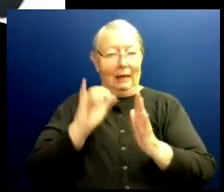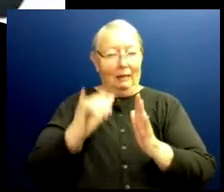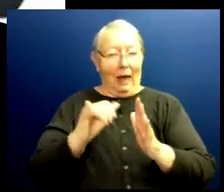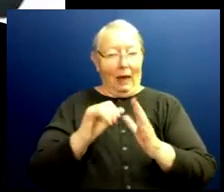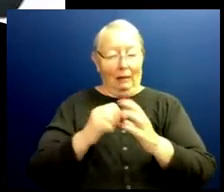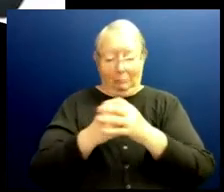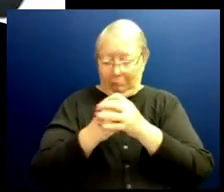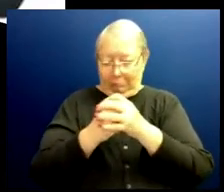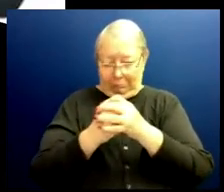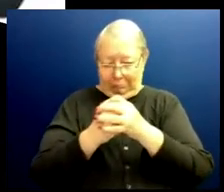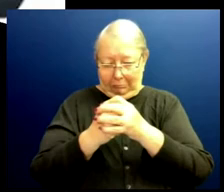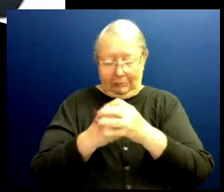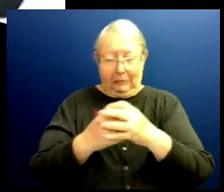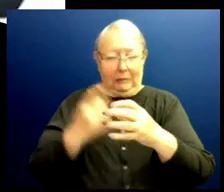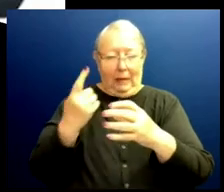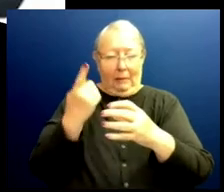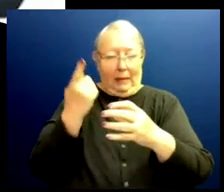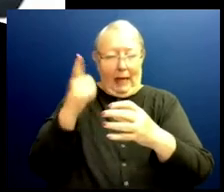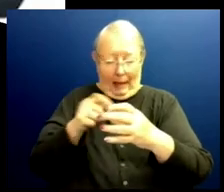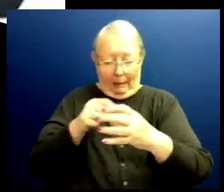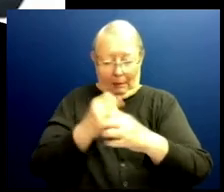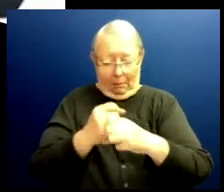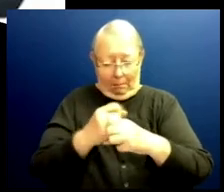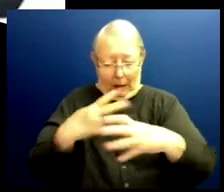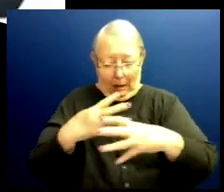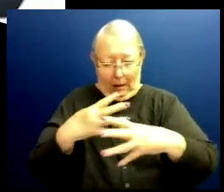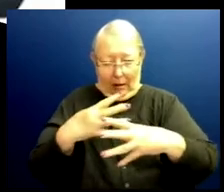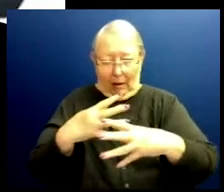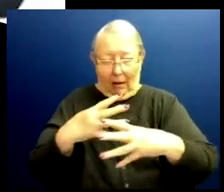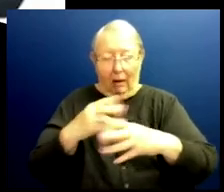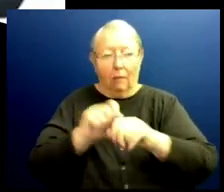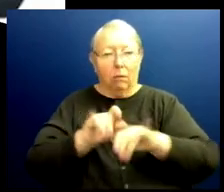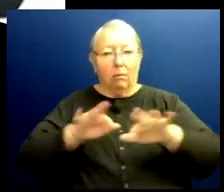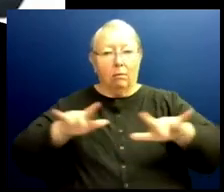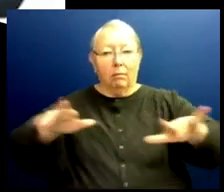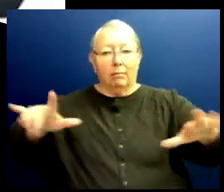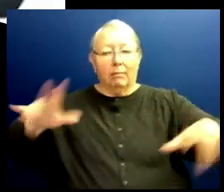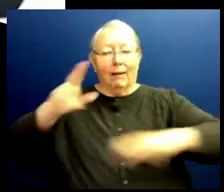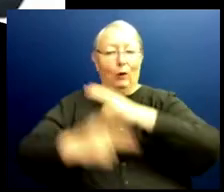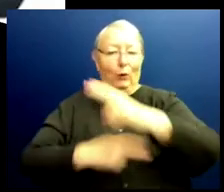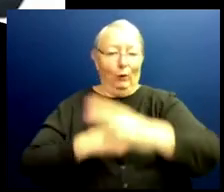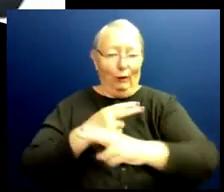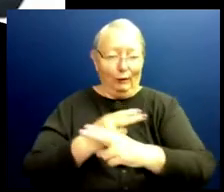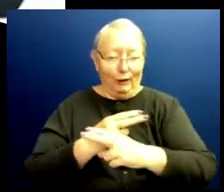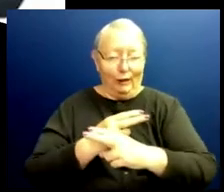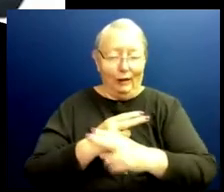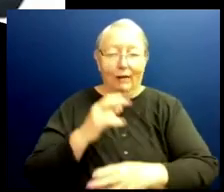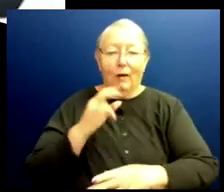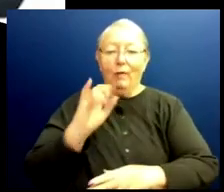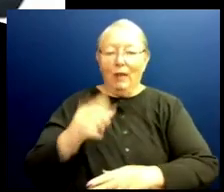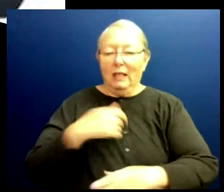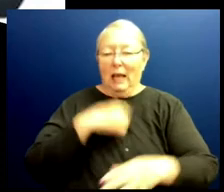you about what we can infer about the universe.